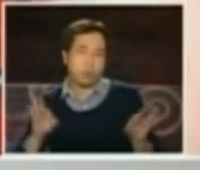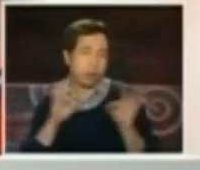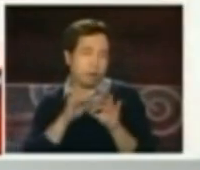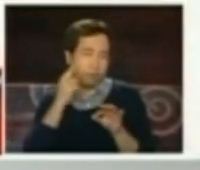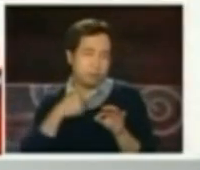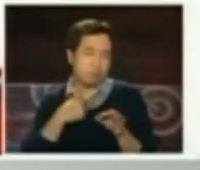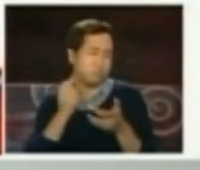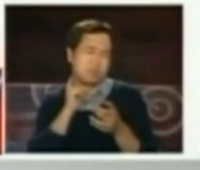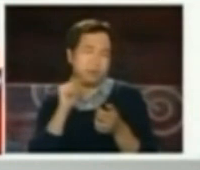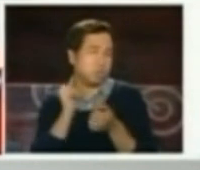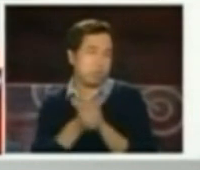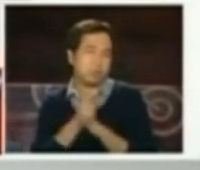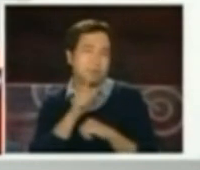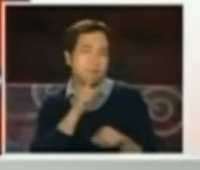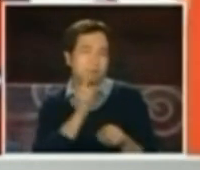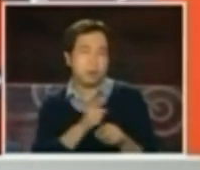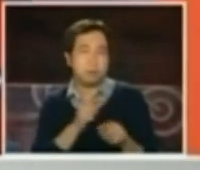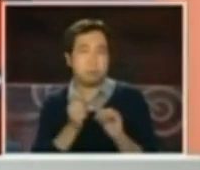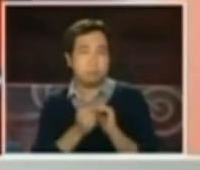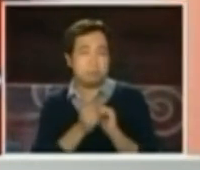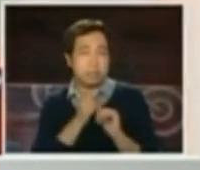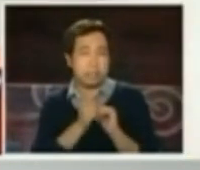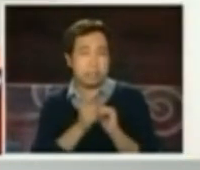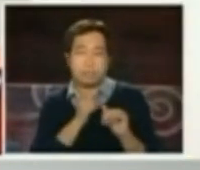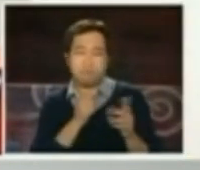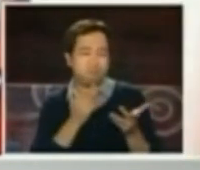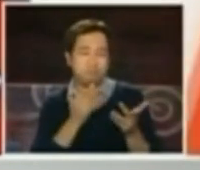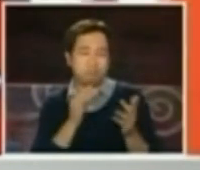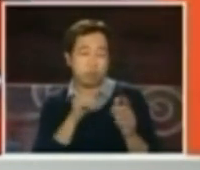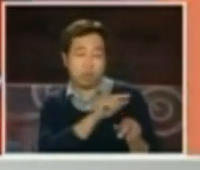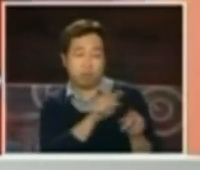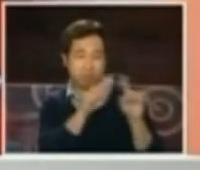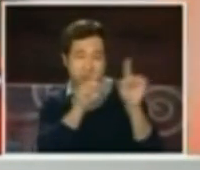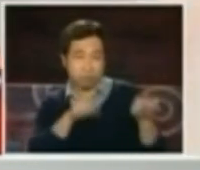change the facts. The walkout did not change the facts of the case. No.